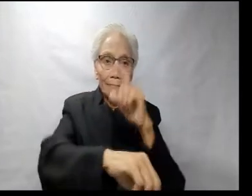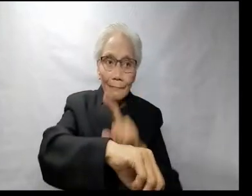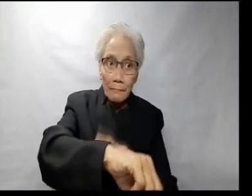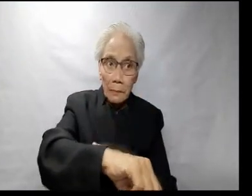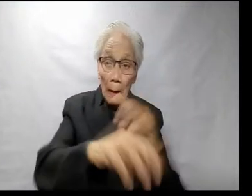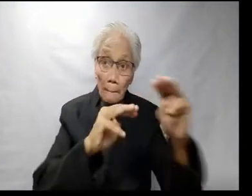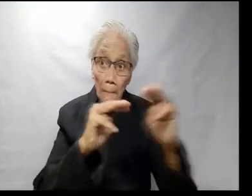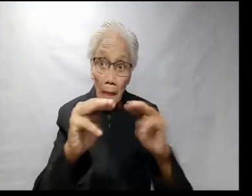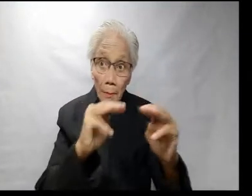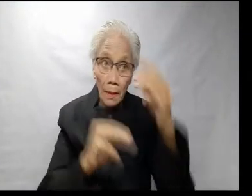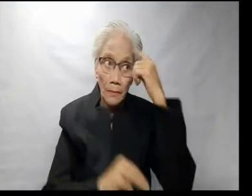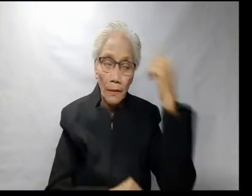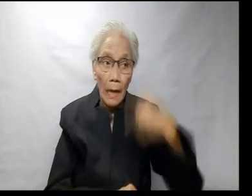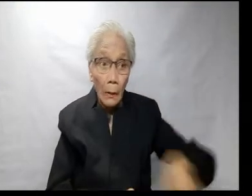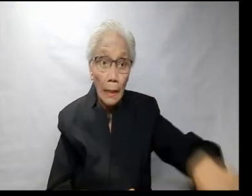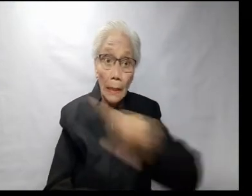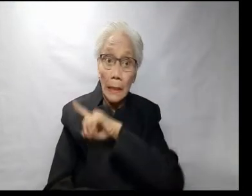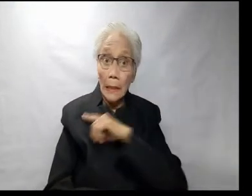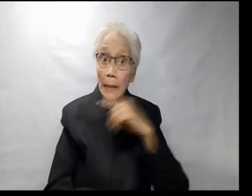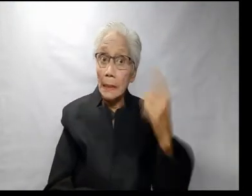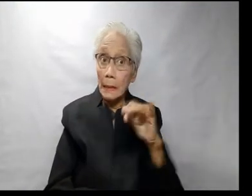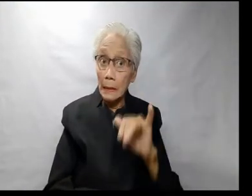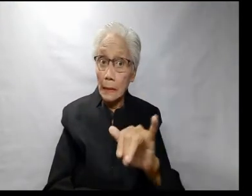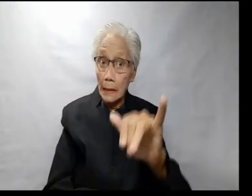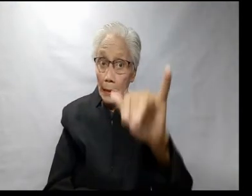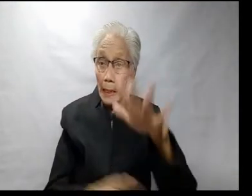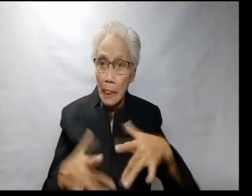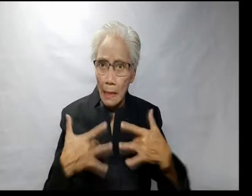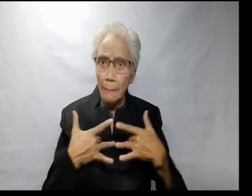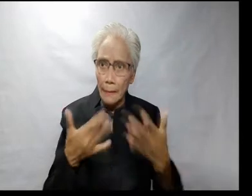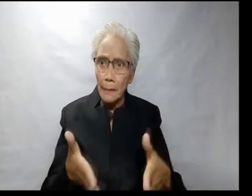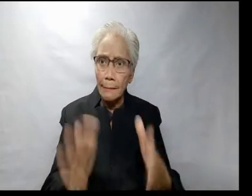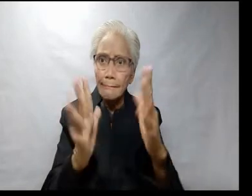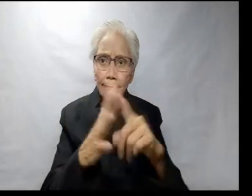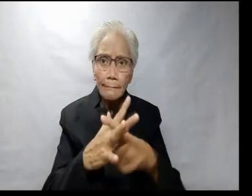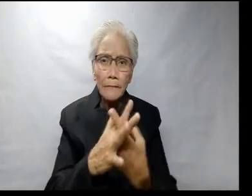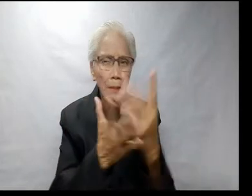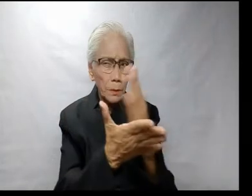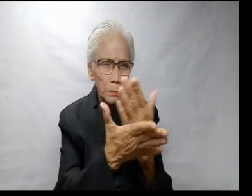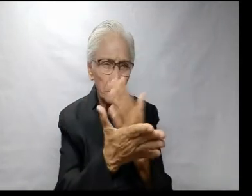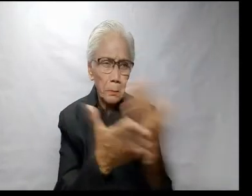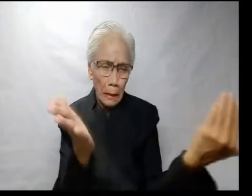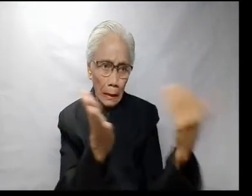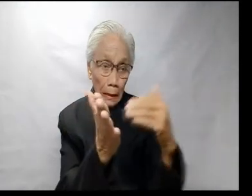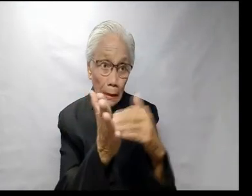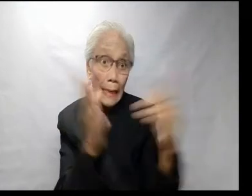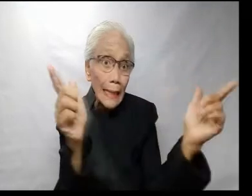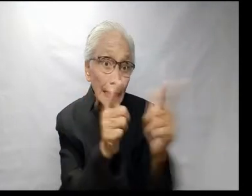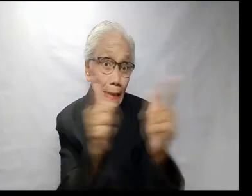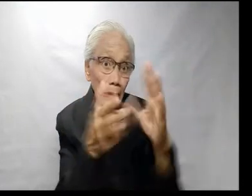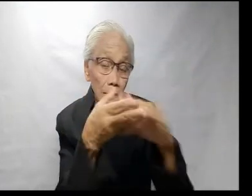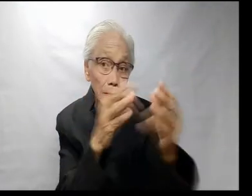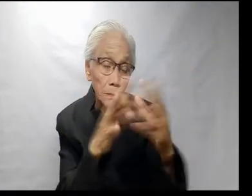time management for our eternal life. Let me start by sharing with you again